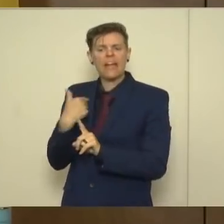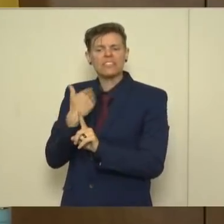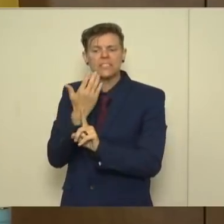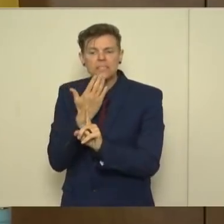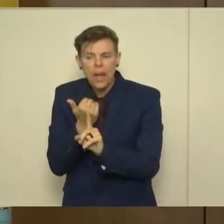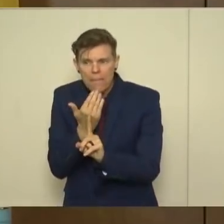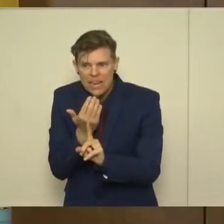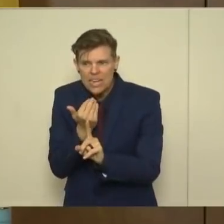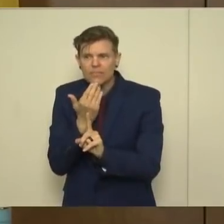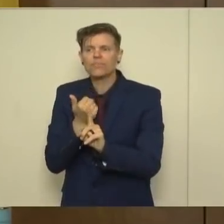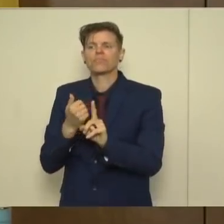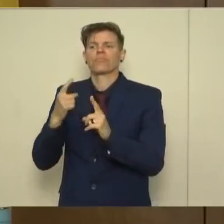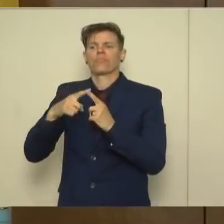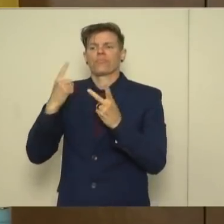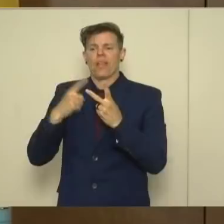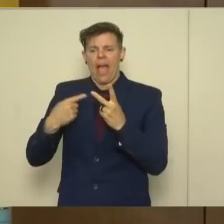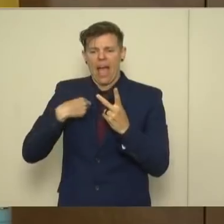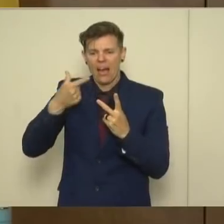country related to